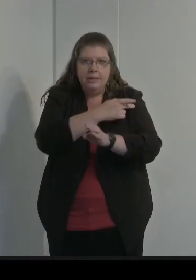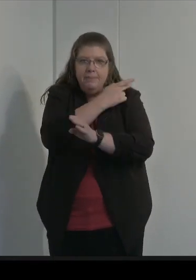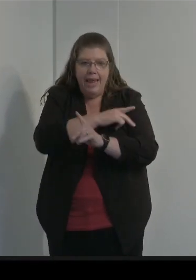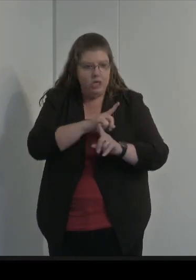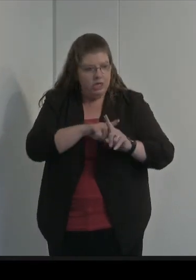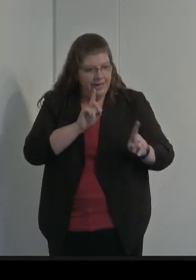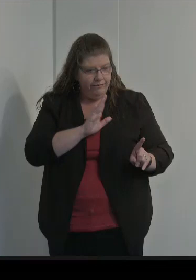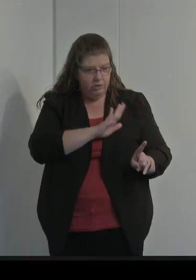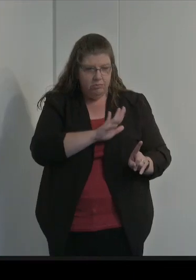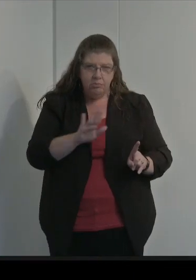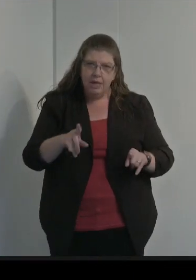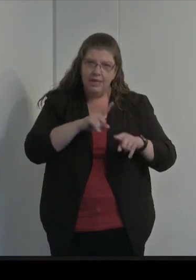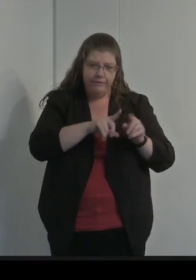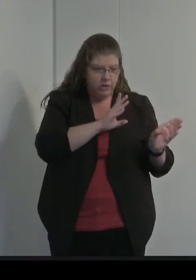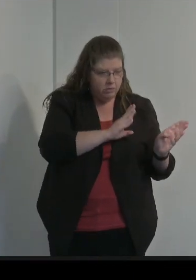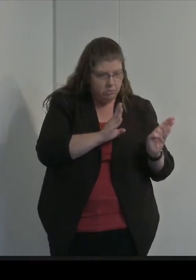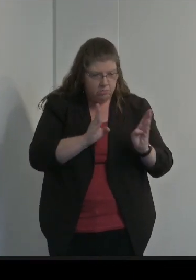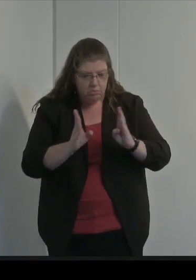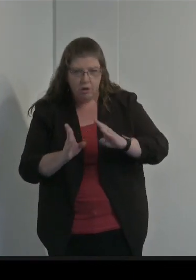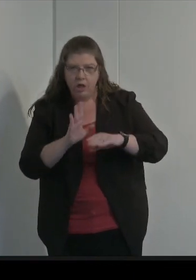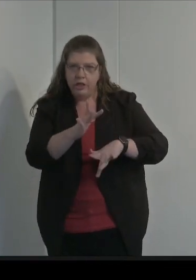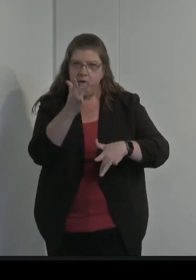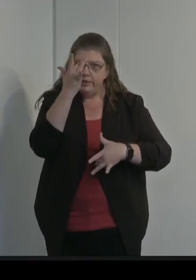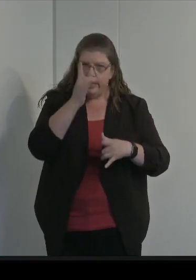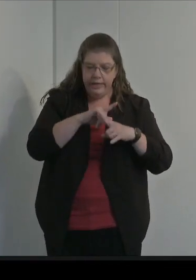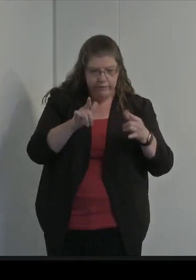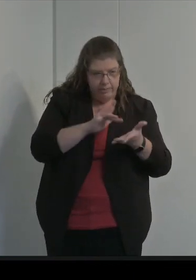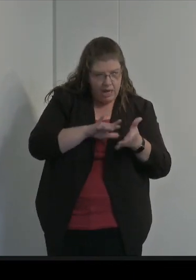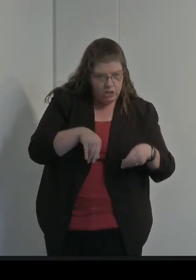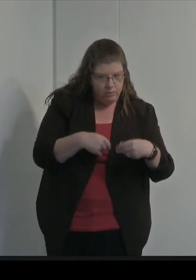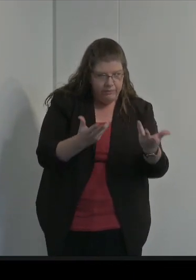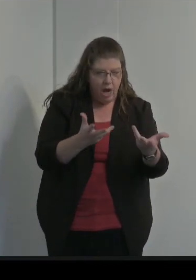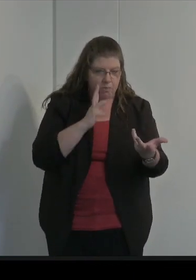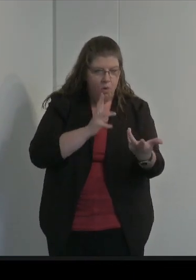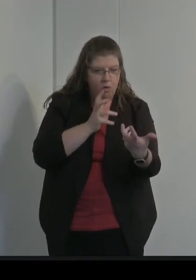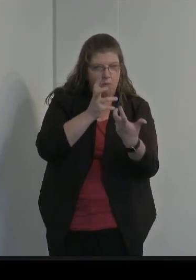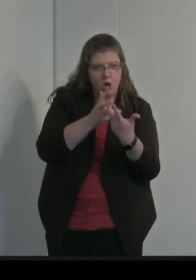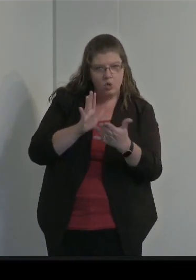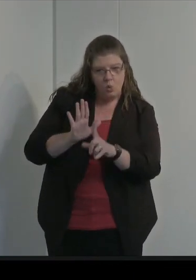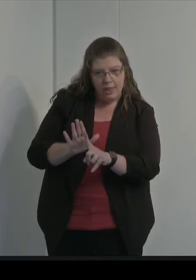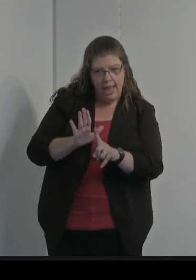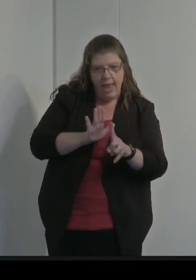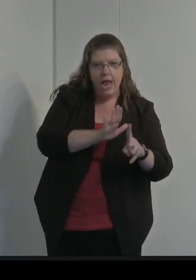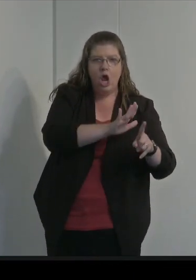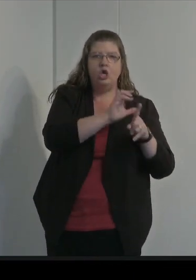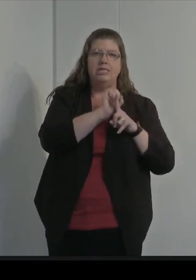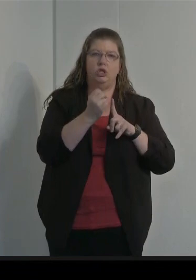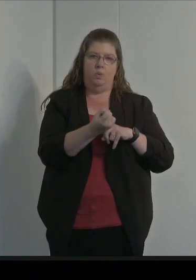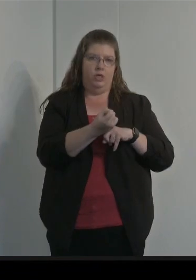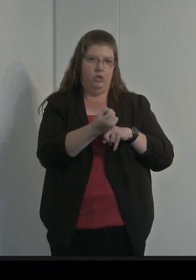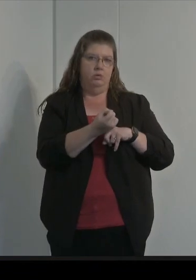different in the different therapeutics that are suited to their particular case.